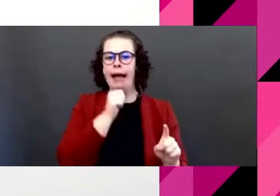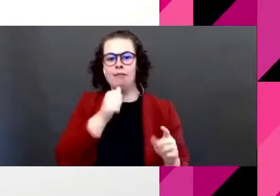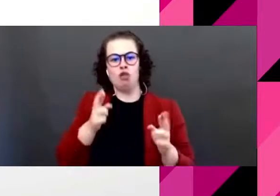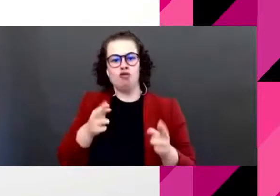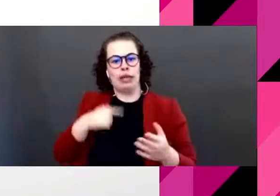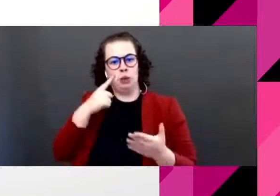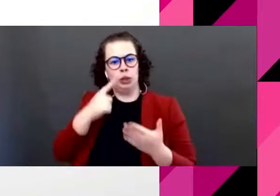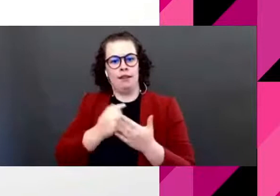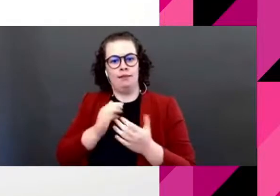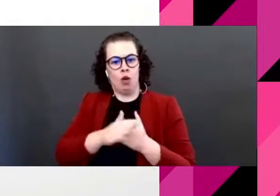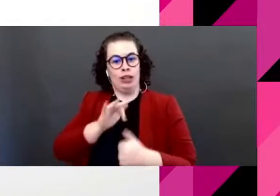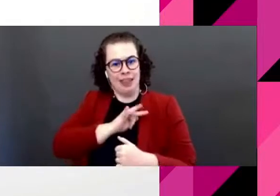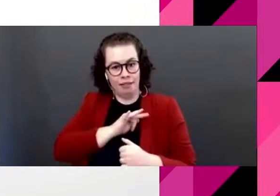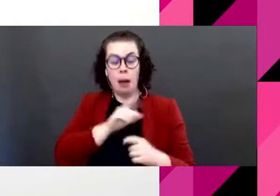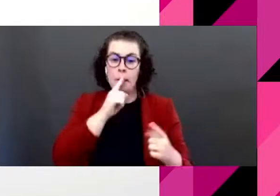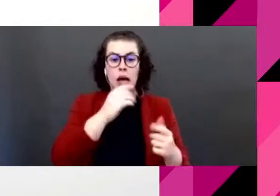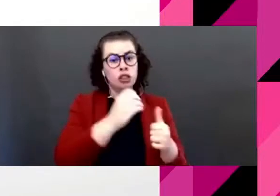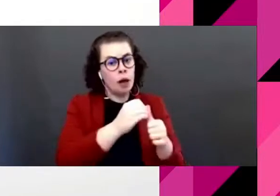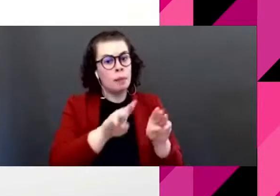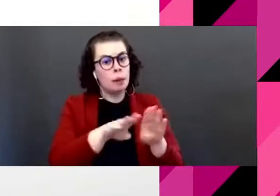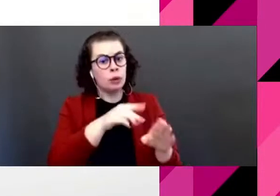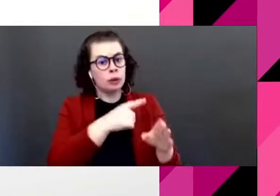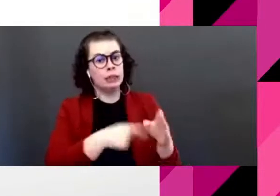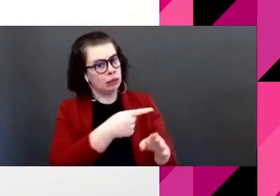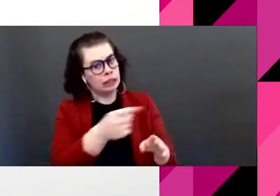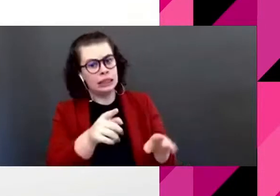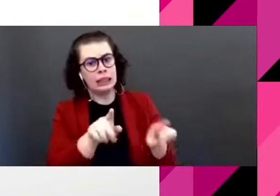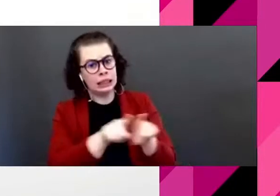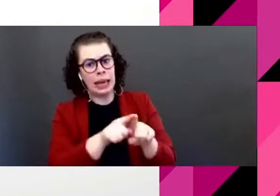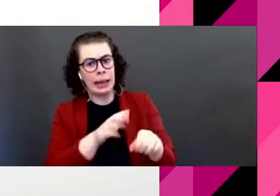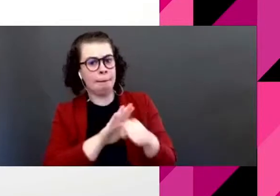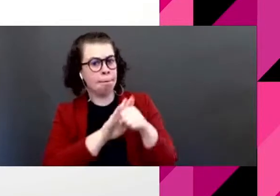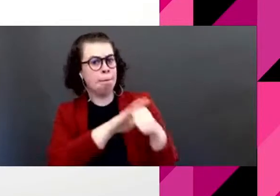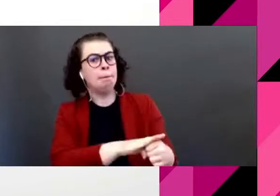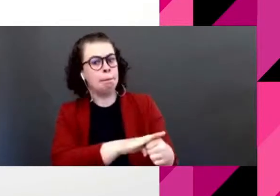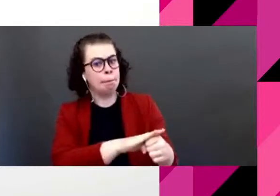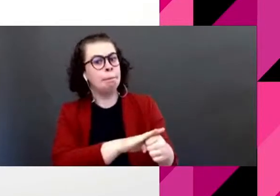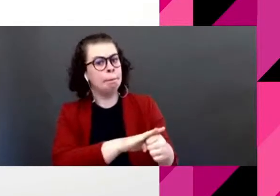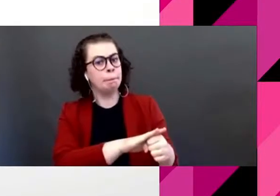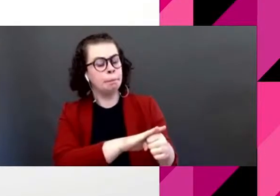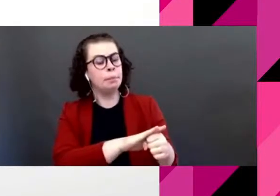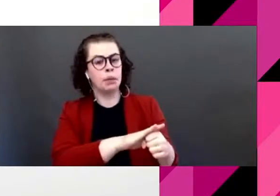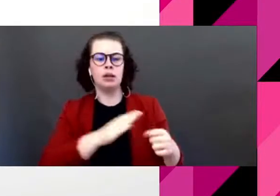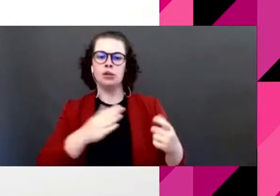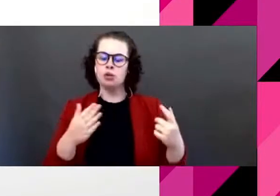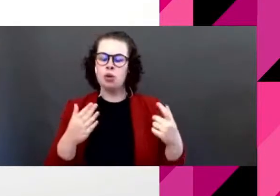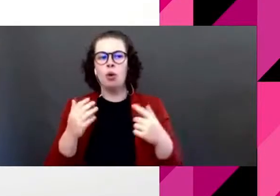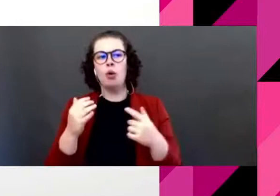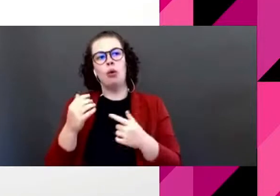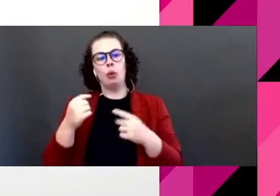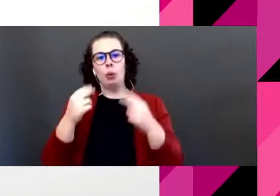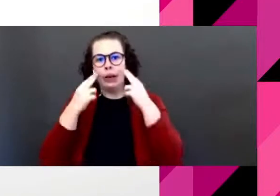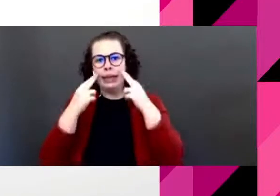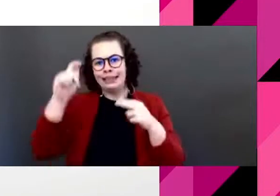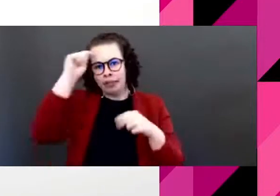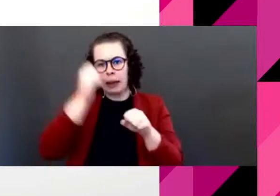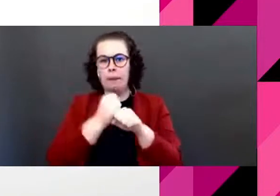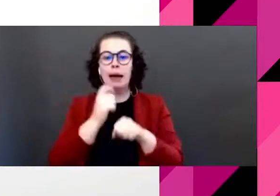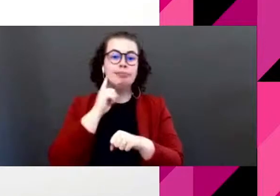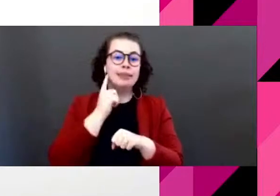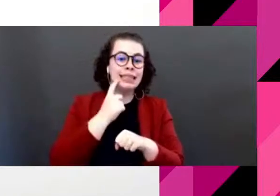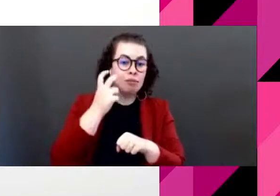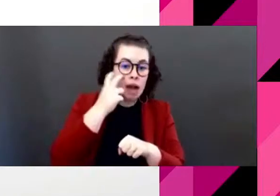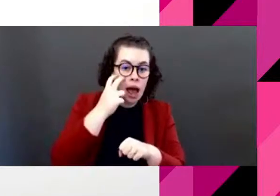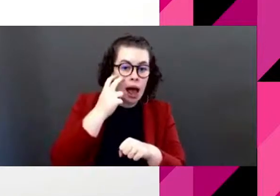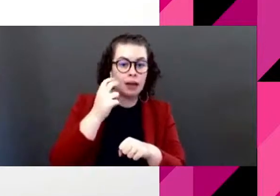have great or graded support needs, people with cerebral palsy, for instance, deaf-blind people, and in some